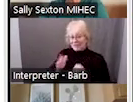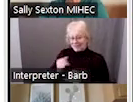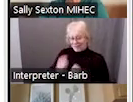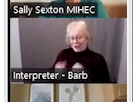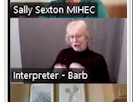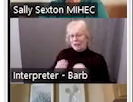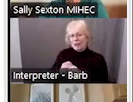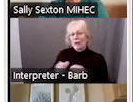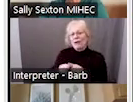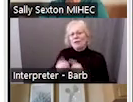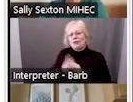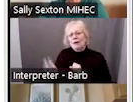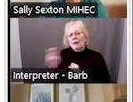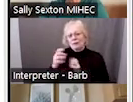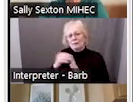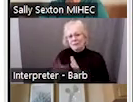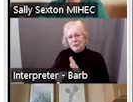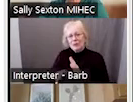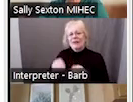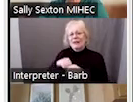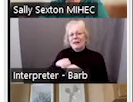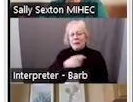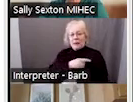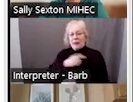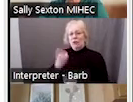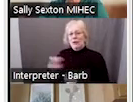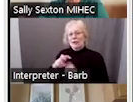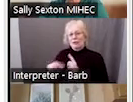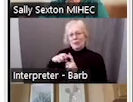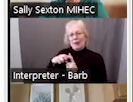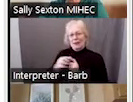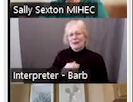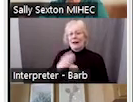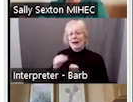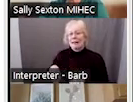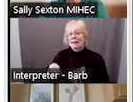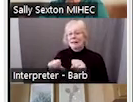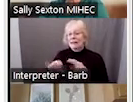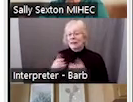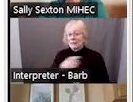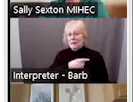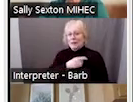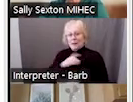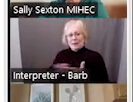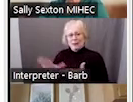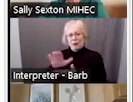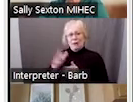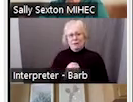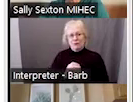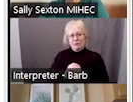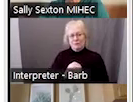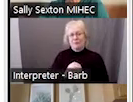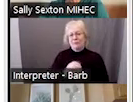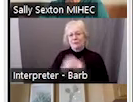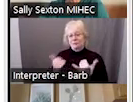student at Minneapolis Transition Plus and is taking a class at Minneapolis College. This school year, he is a student